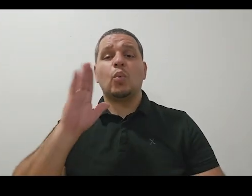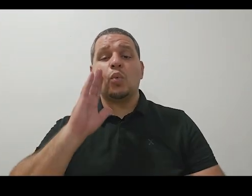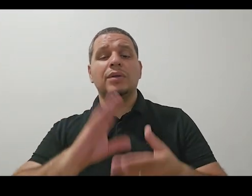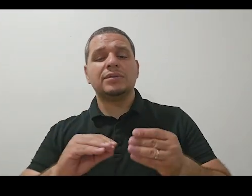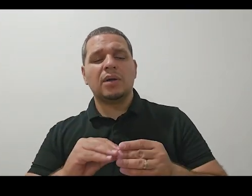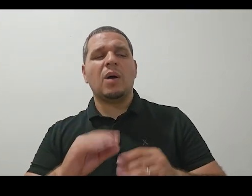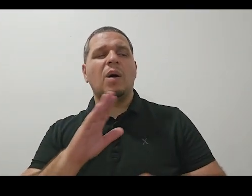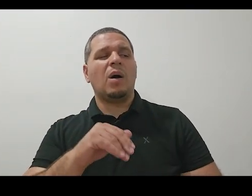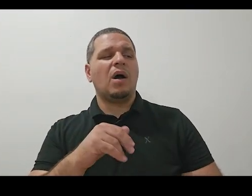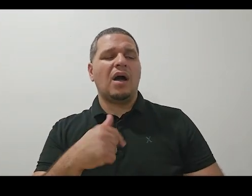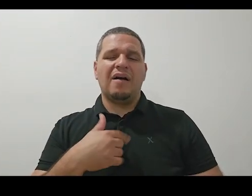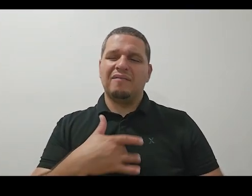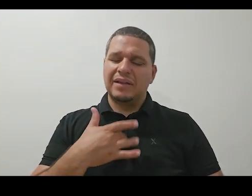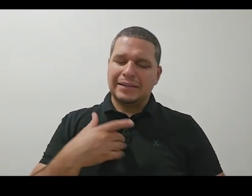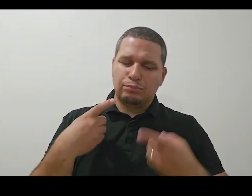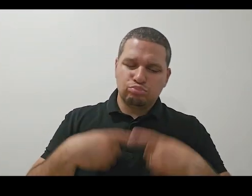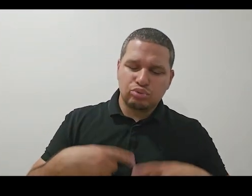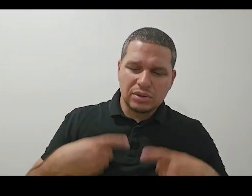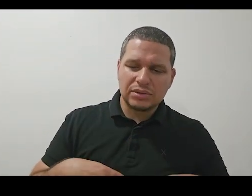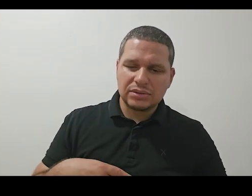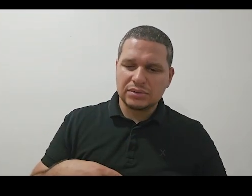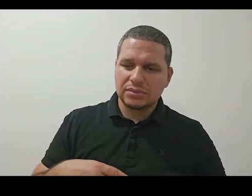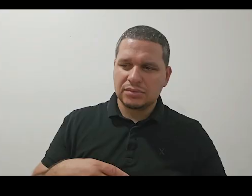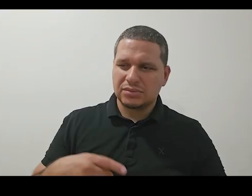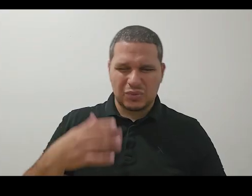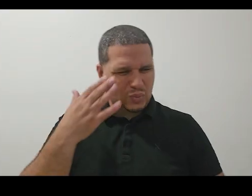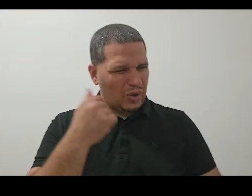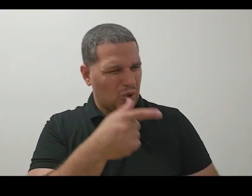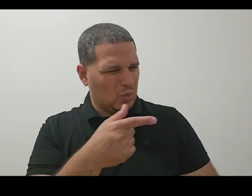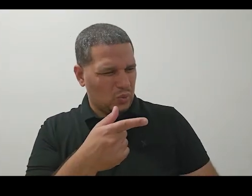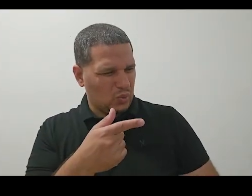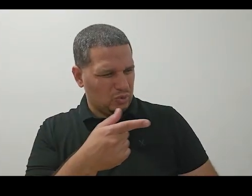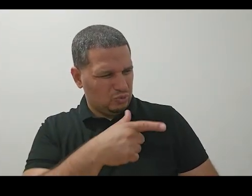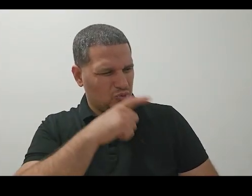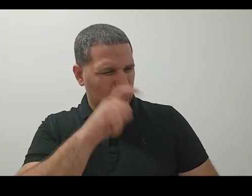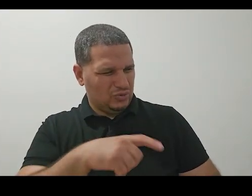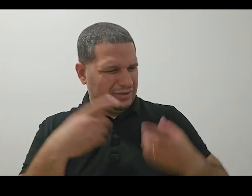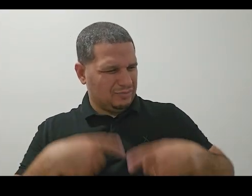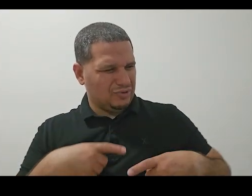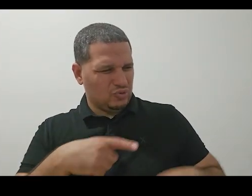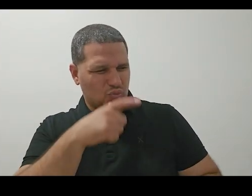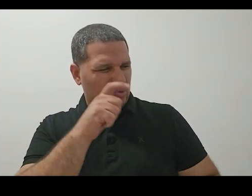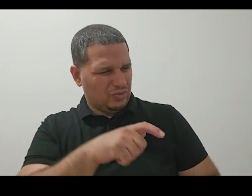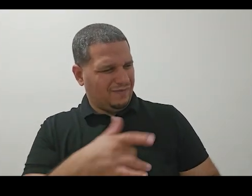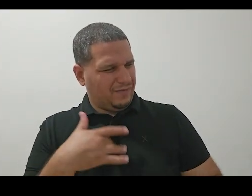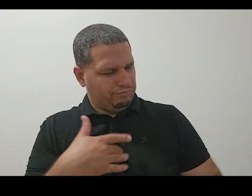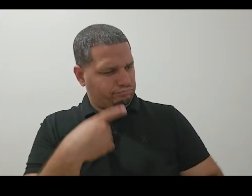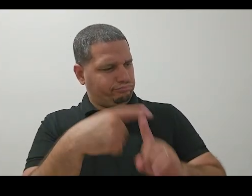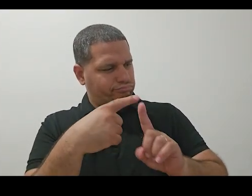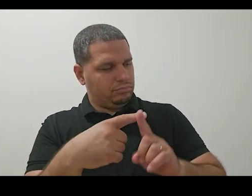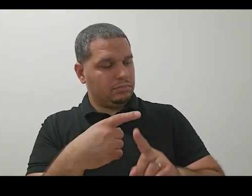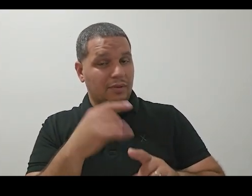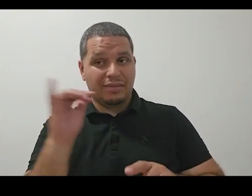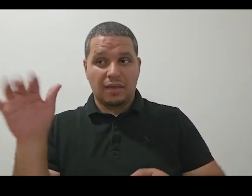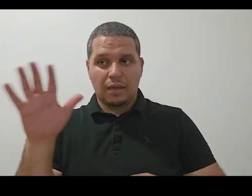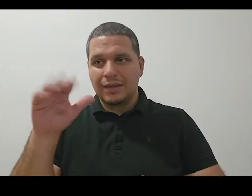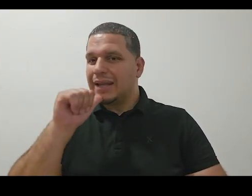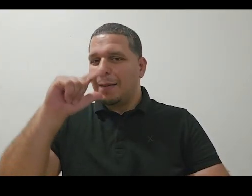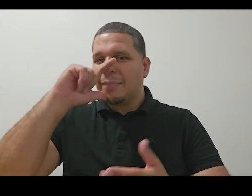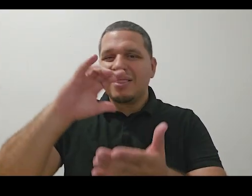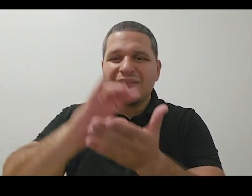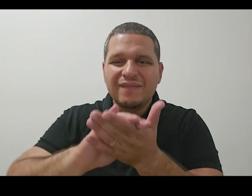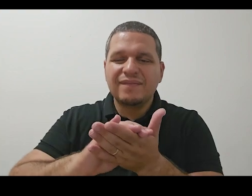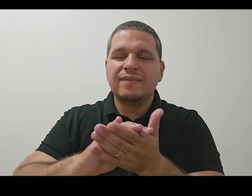say, if I'm depressed or down, I'm like, why are you down? Why? You shouldn't be down or whatever. So the